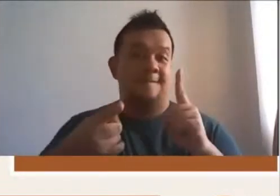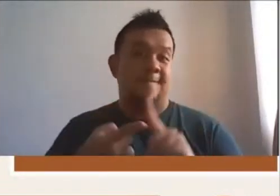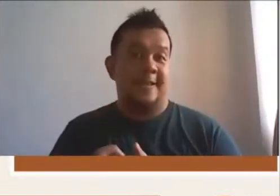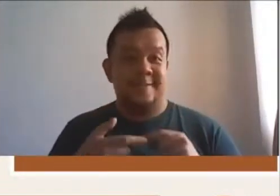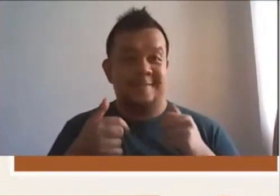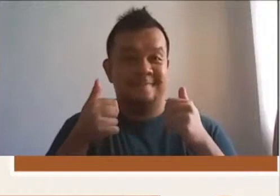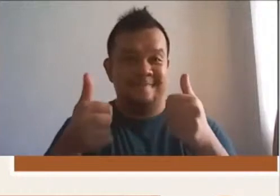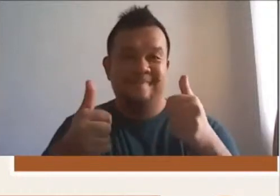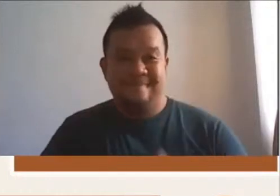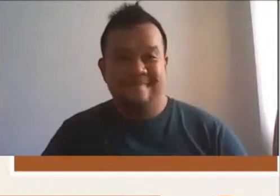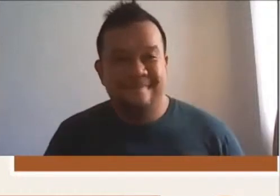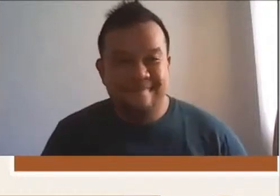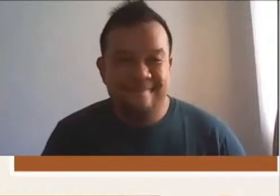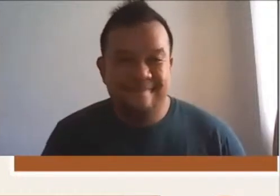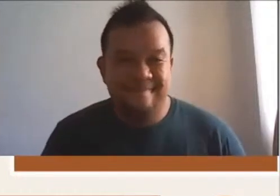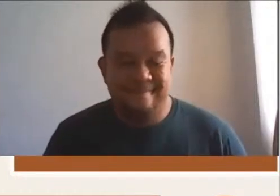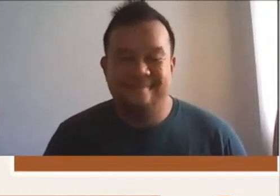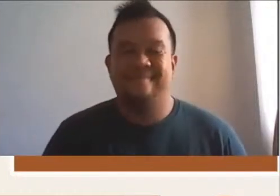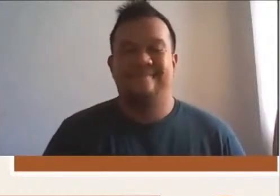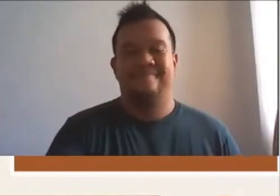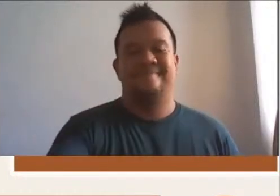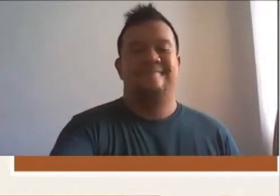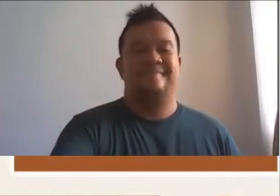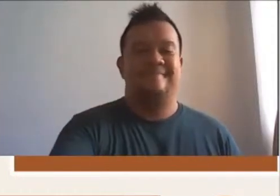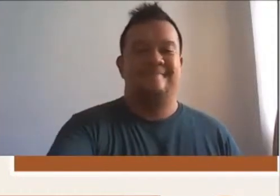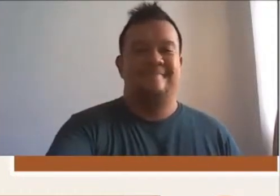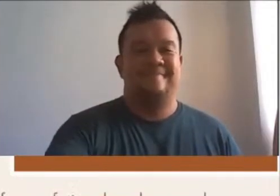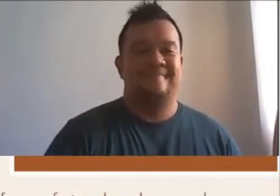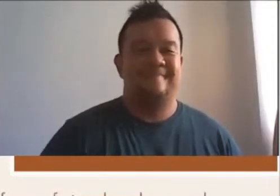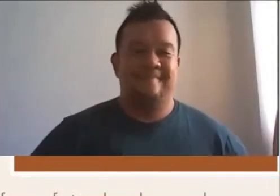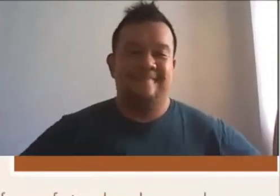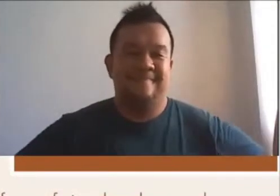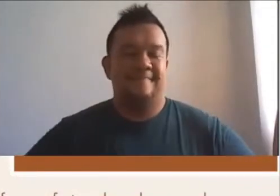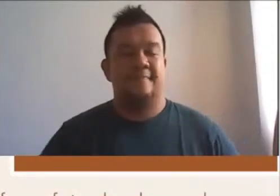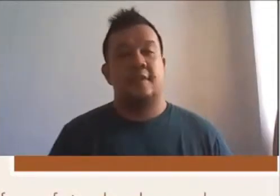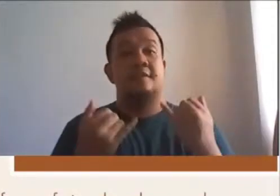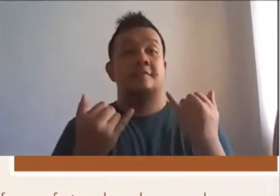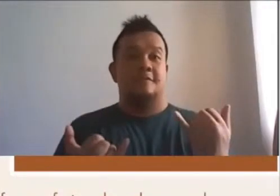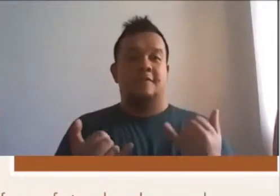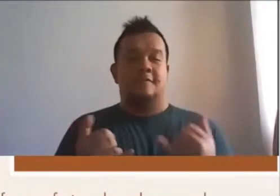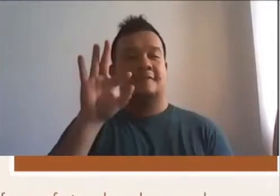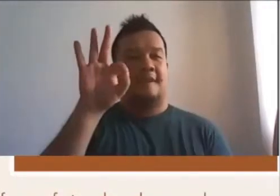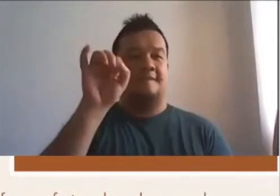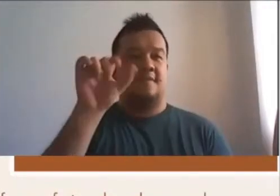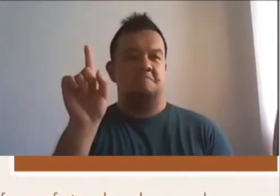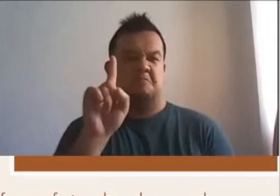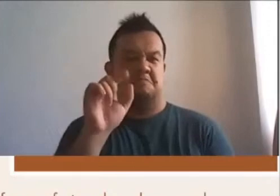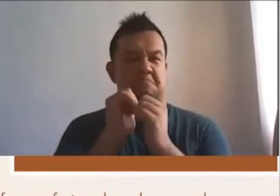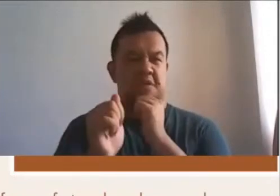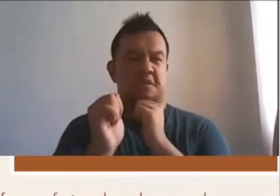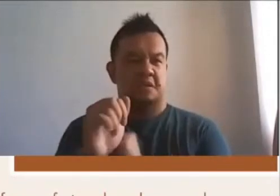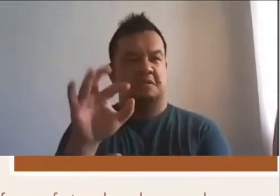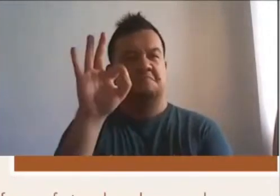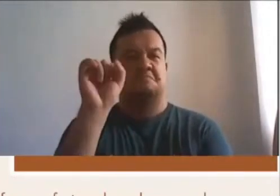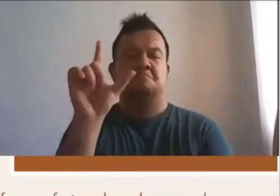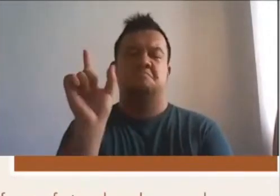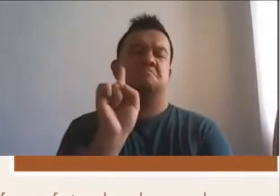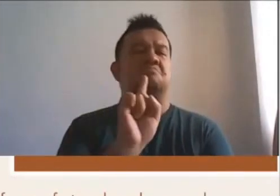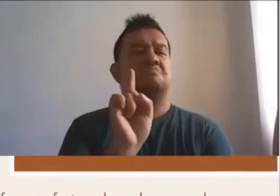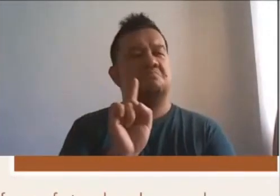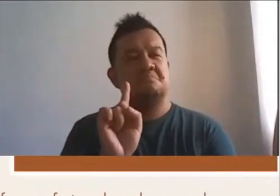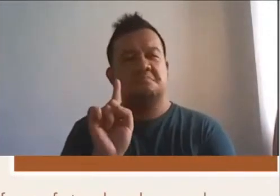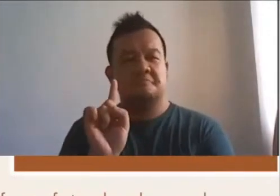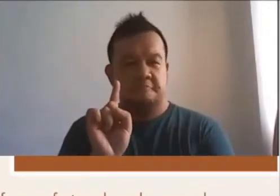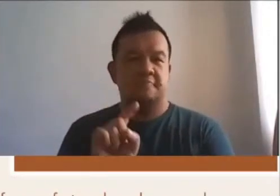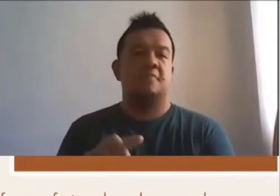So next, yung FSL, ano bang ibig sabihin yan? FSL is the natural language of communication